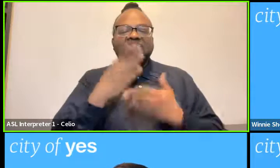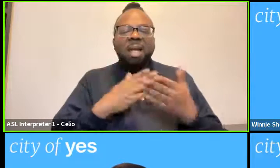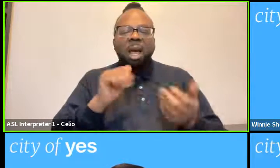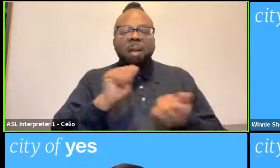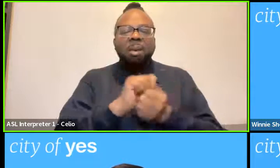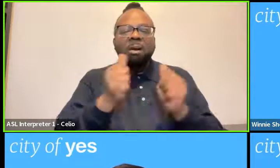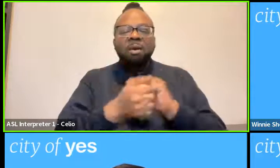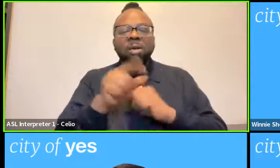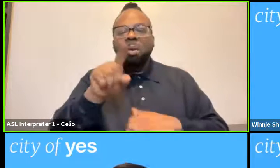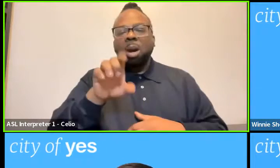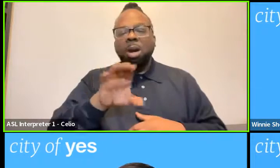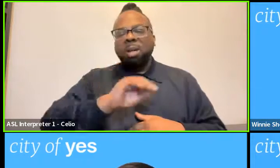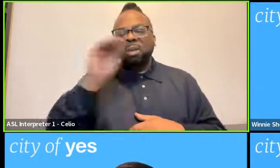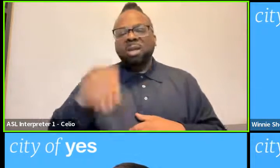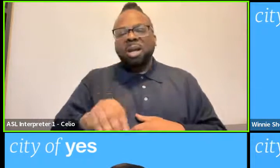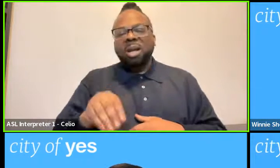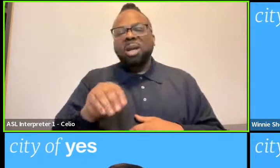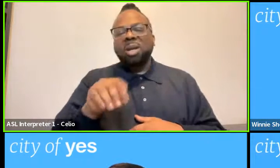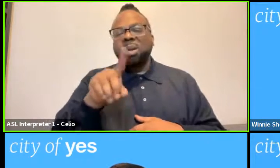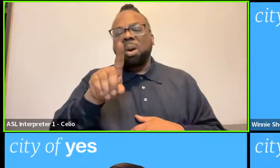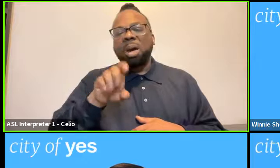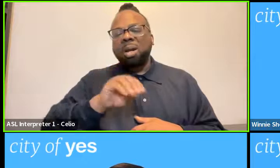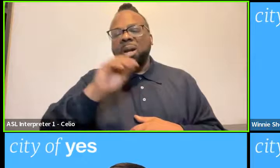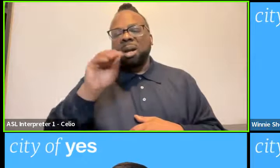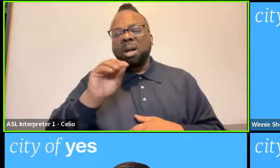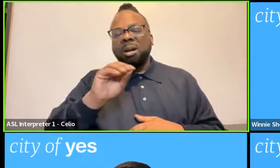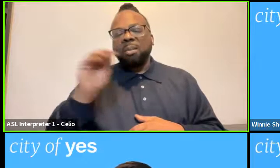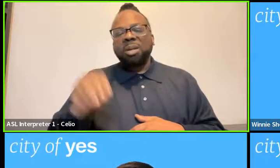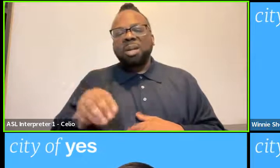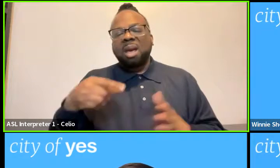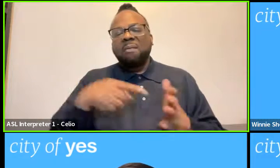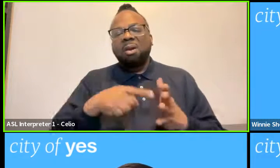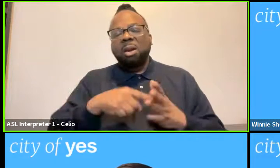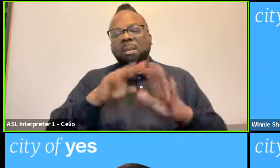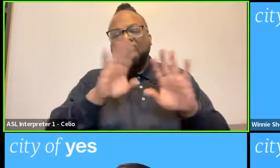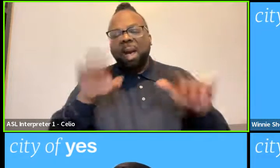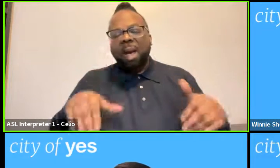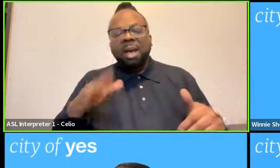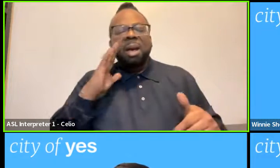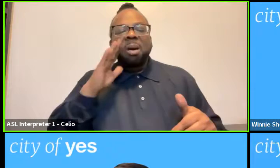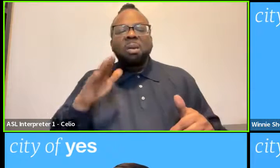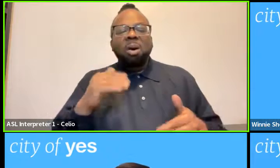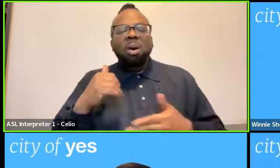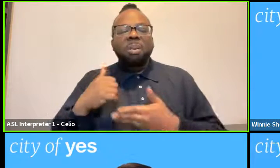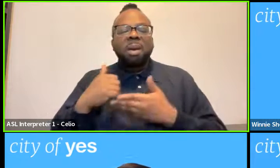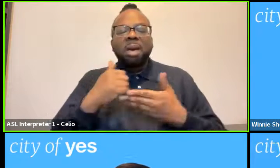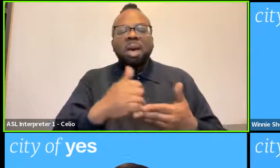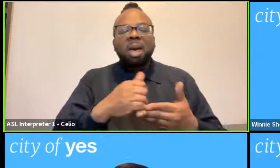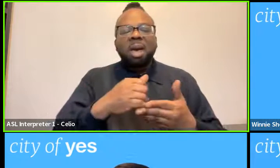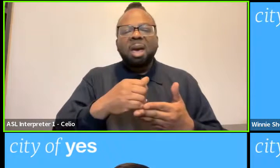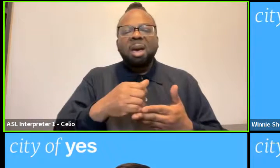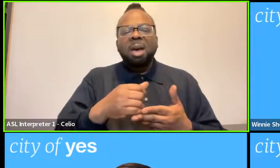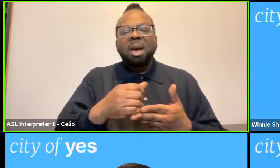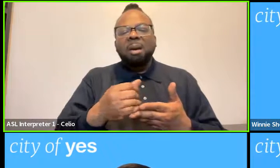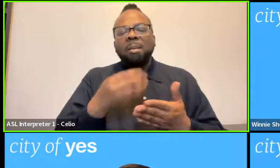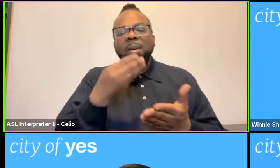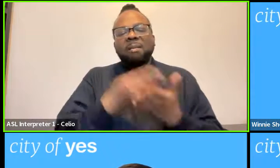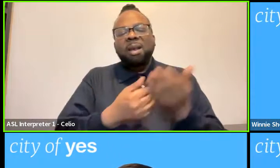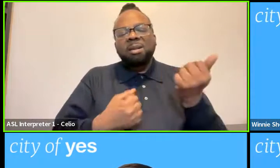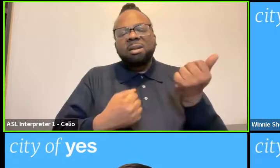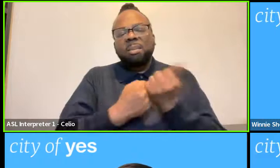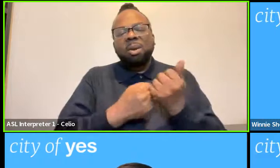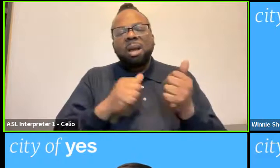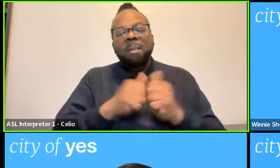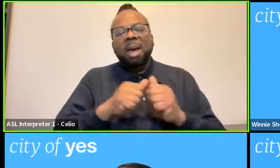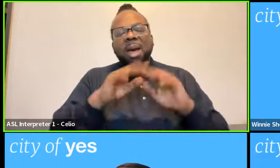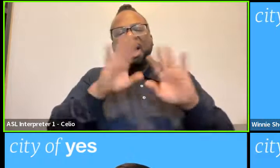100% affordable buildings, like supportive housing, things like that, which would be subsidized by our housing department, HPD.